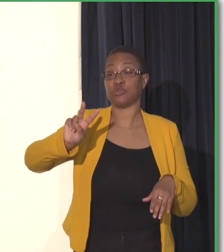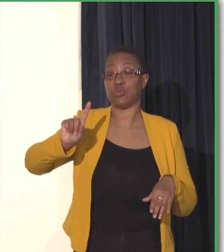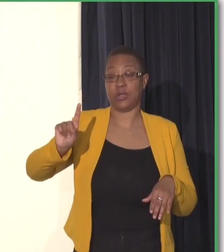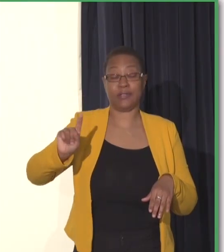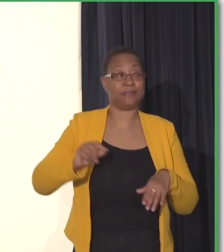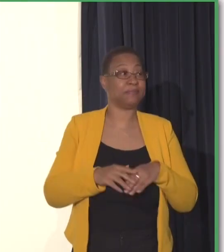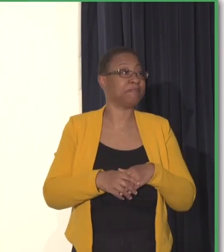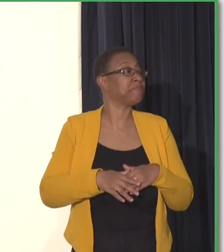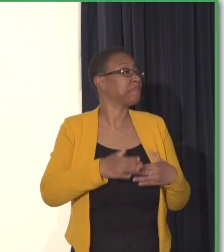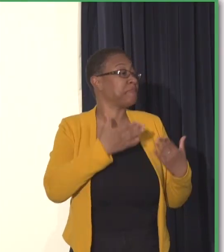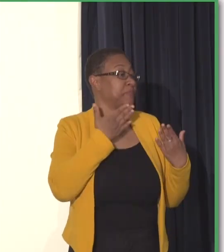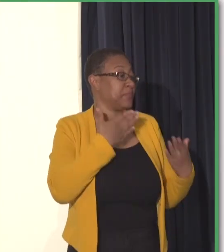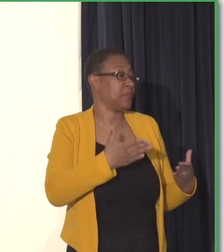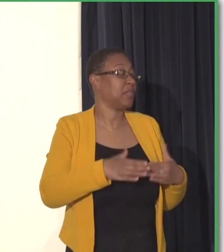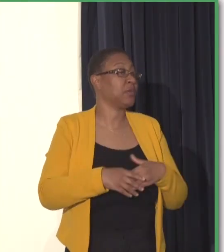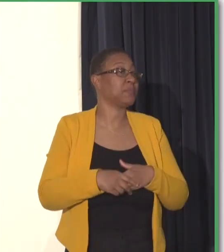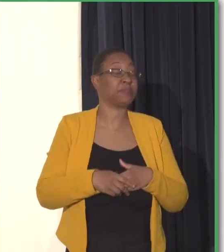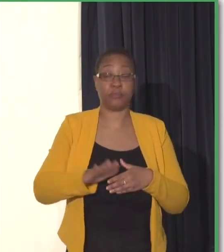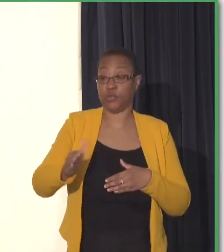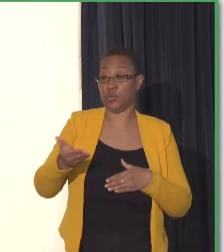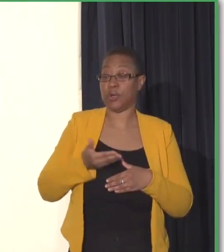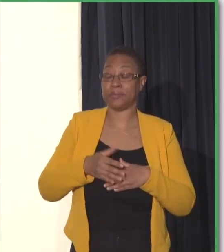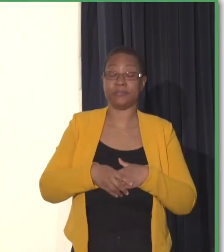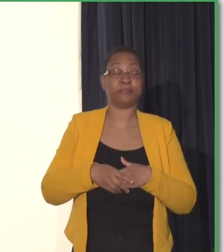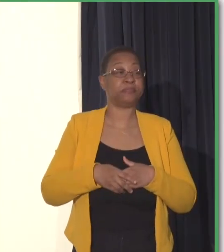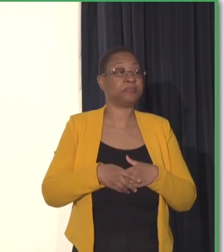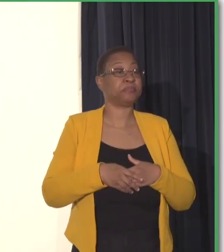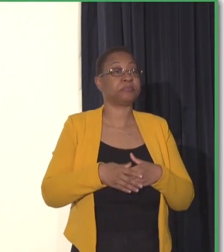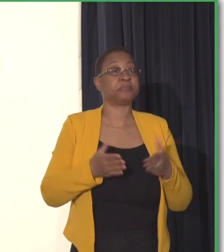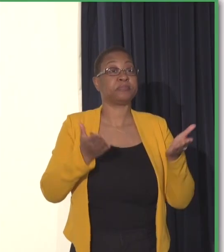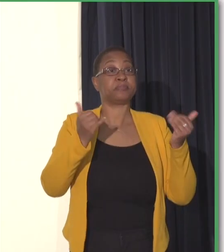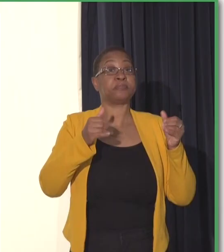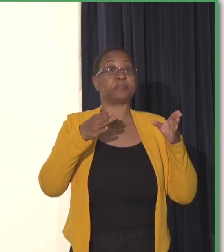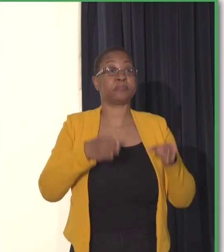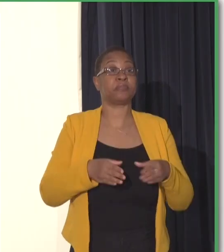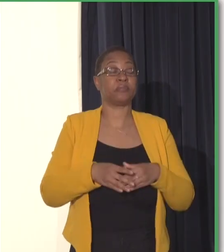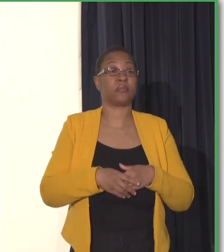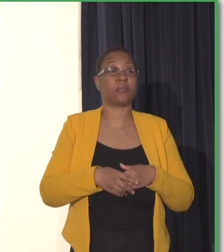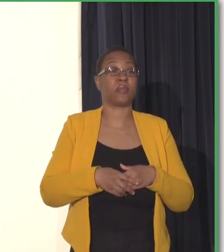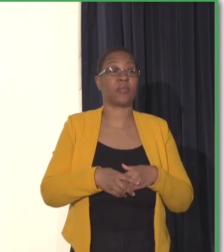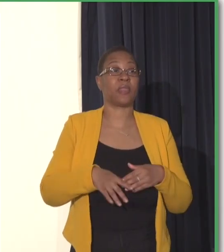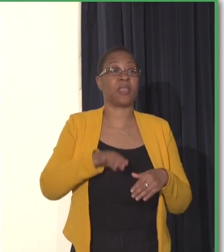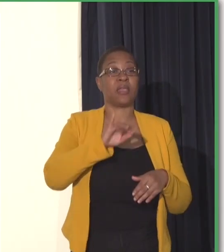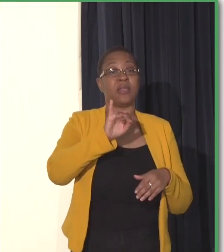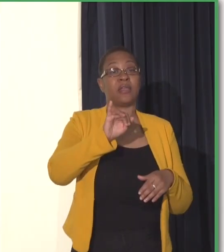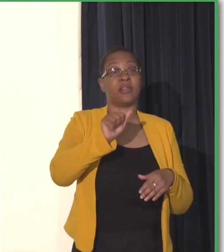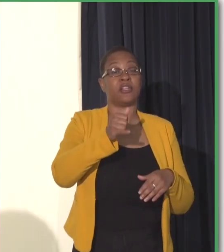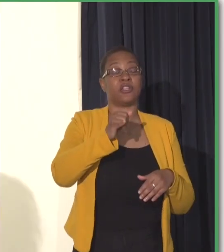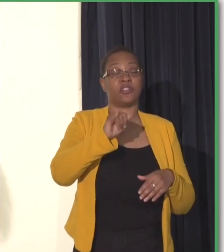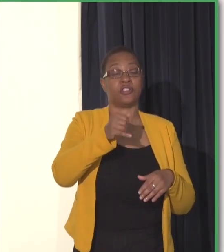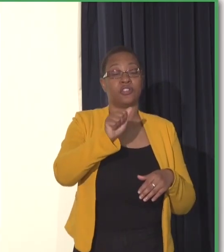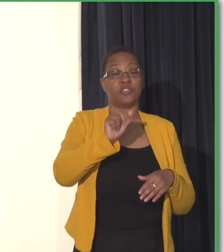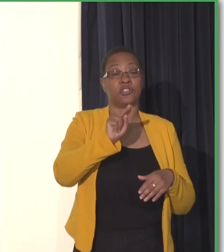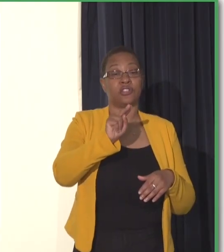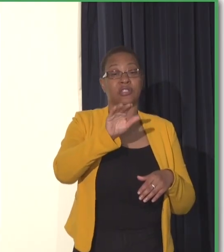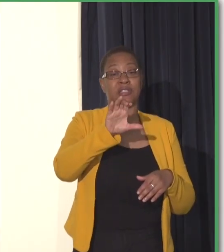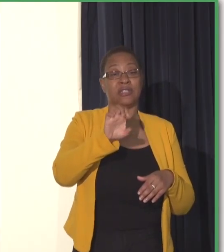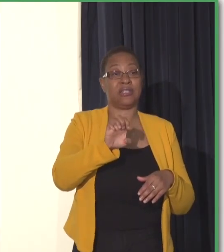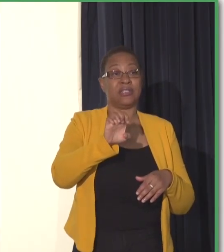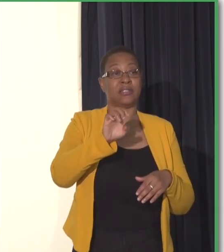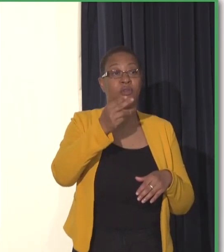202-224-3121. Thank you. You're welcome. Next speaker. Ms. Janice Hall.